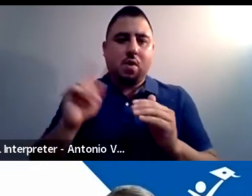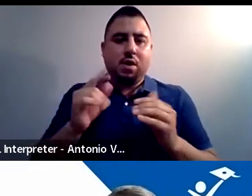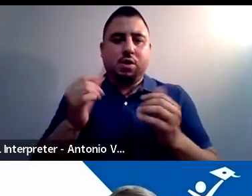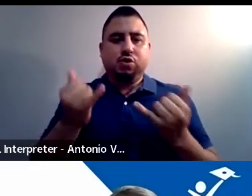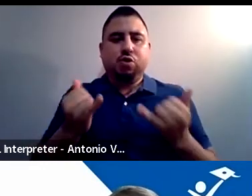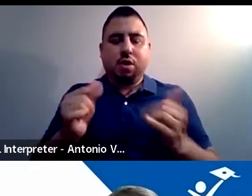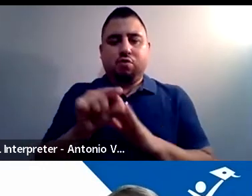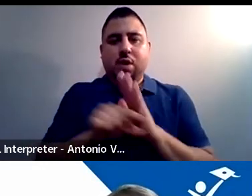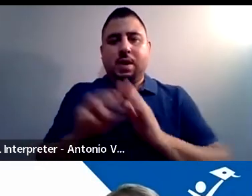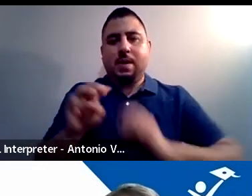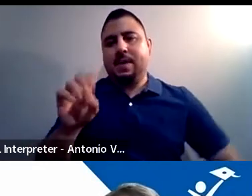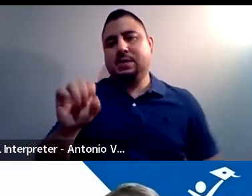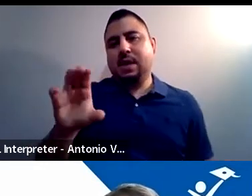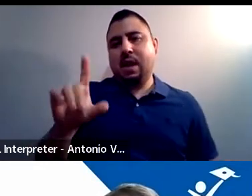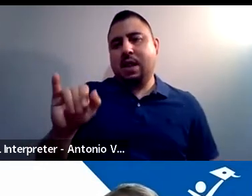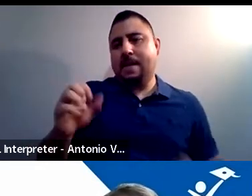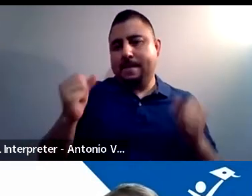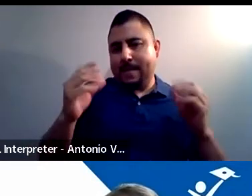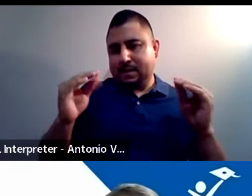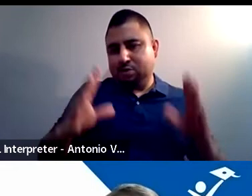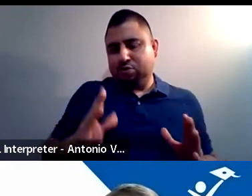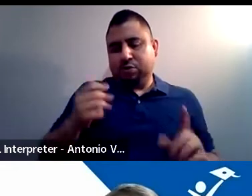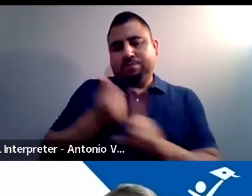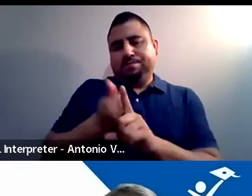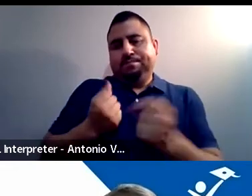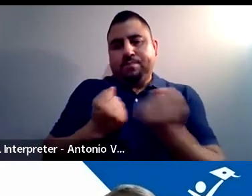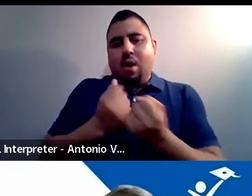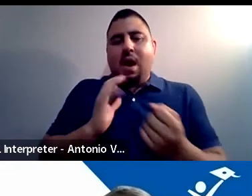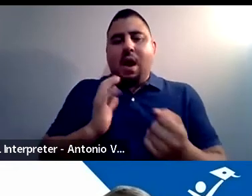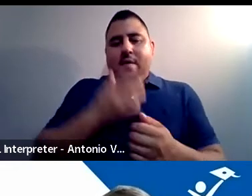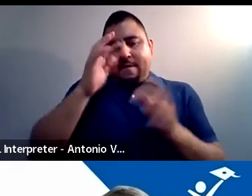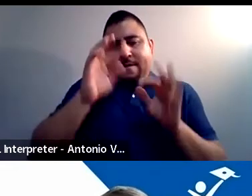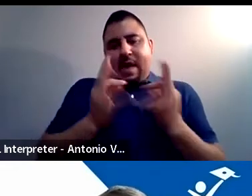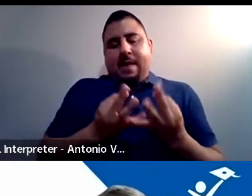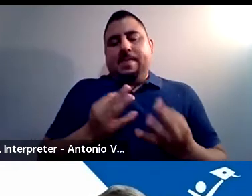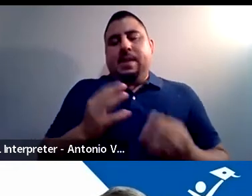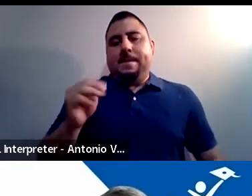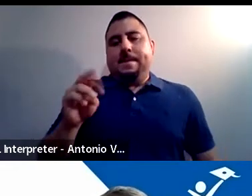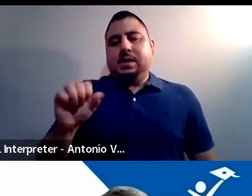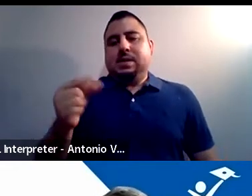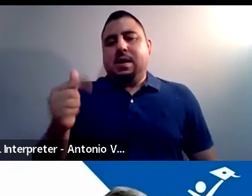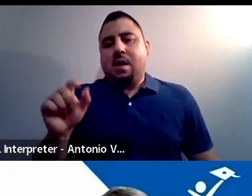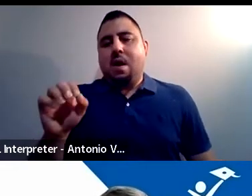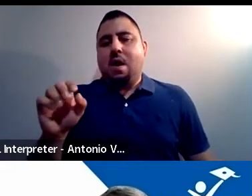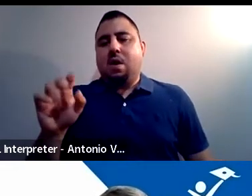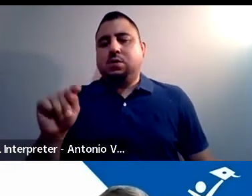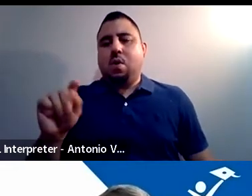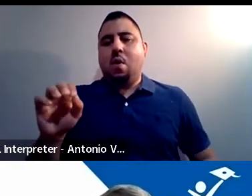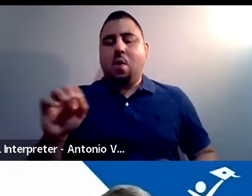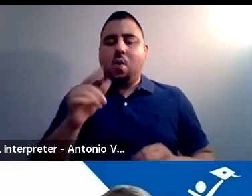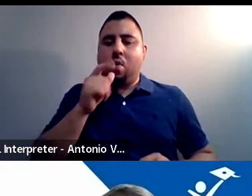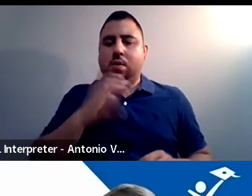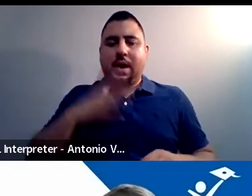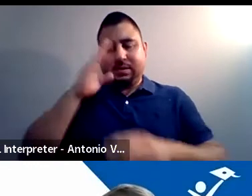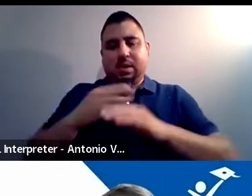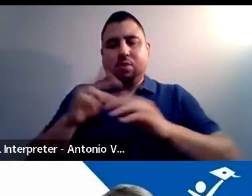grade. Ms. Klein was one of many teachers at Pointer Ridge who supported our family. Ms. Gatto, who's currently a teacher at Pointer Ridge, was my son's